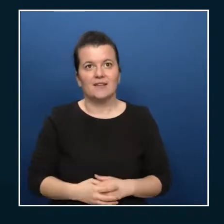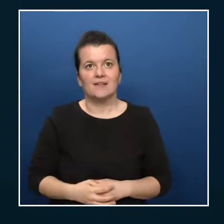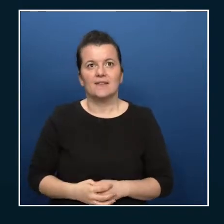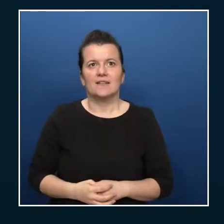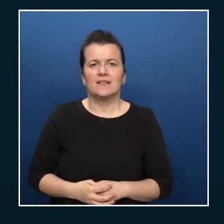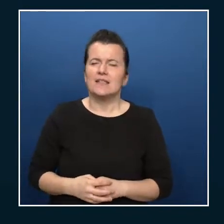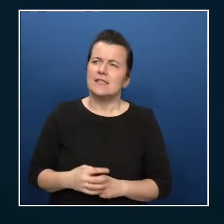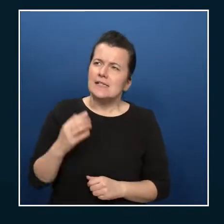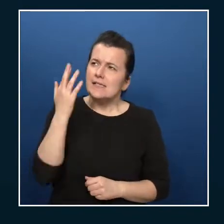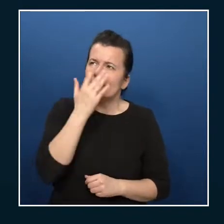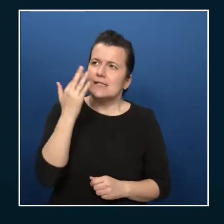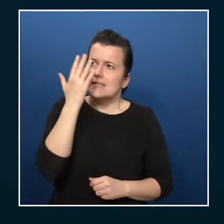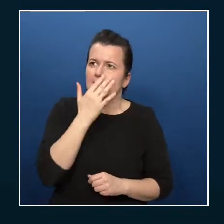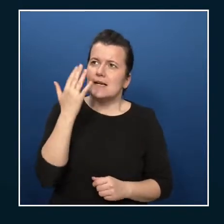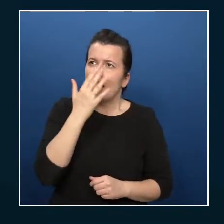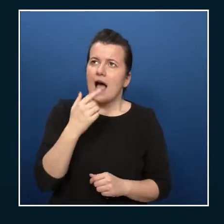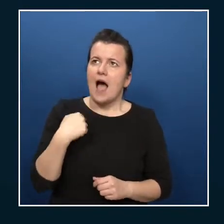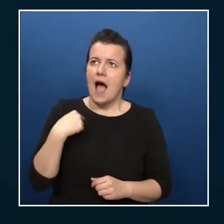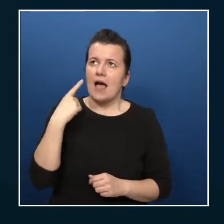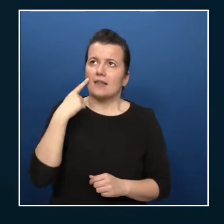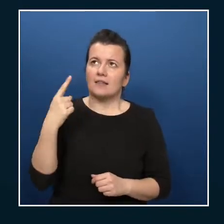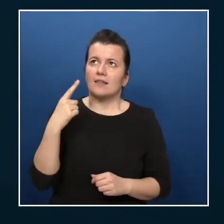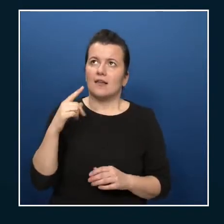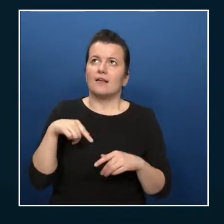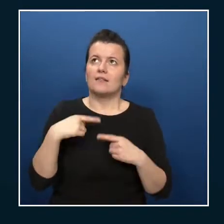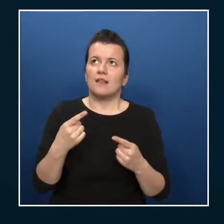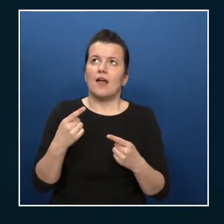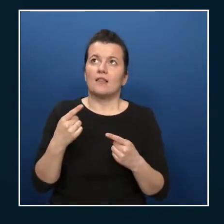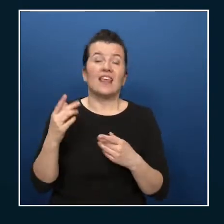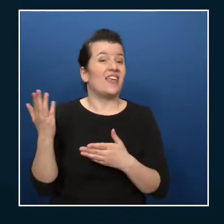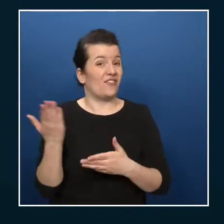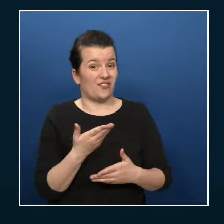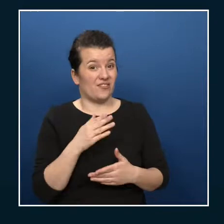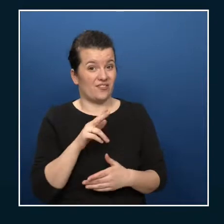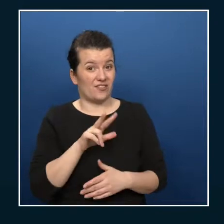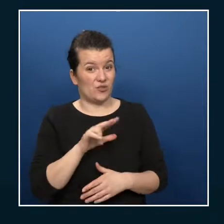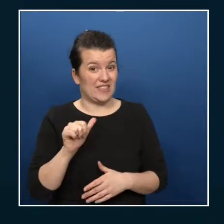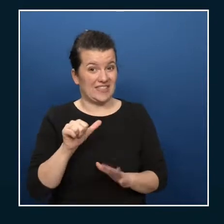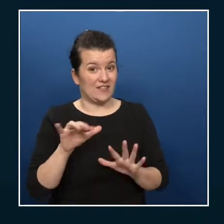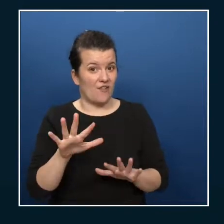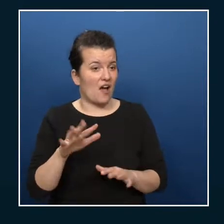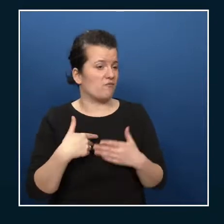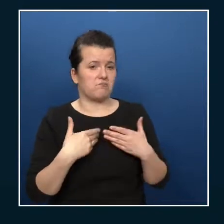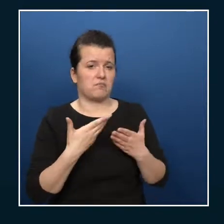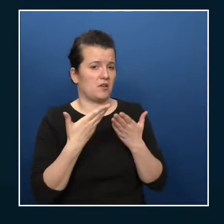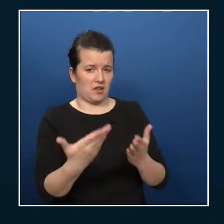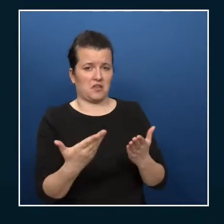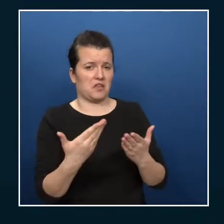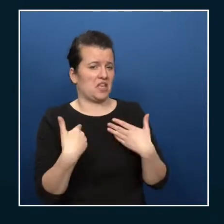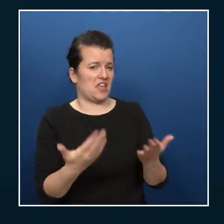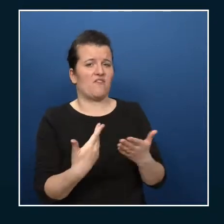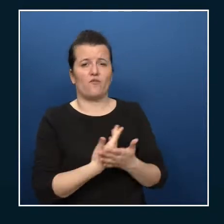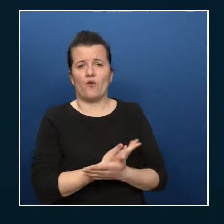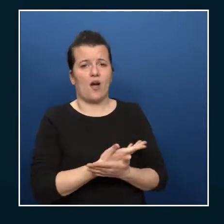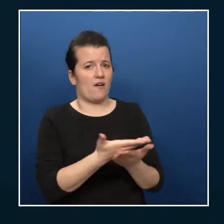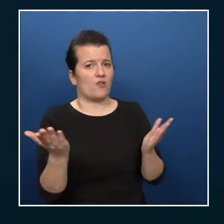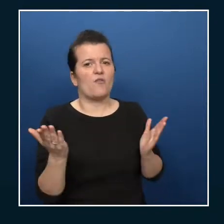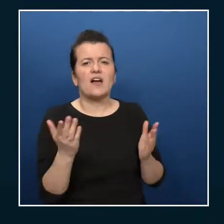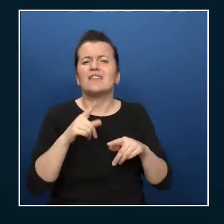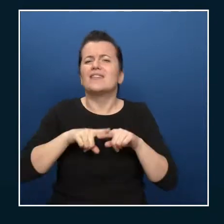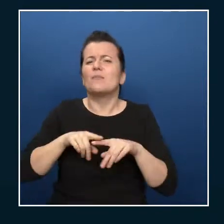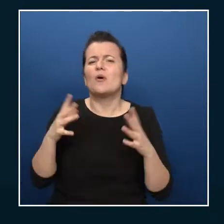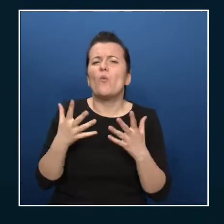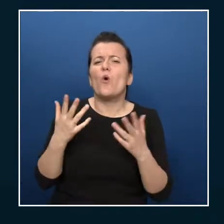so then my advice would be enable it for everyone. All right, you have to think about what you're using, basic authentication,